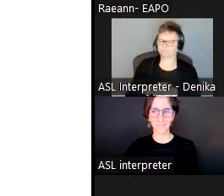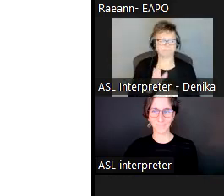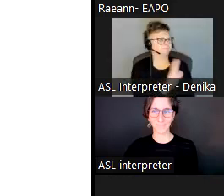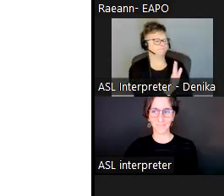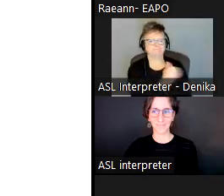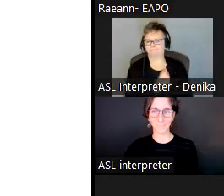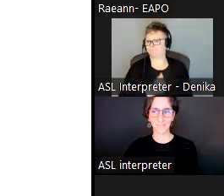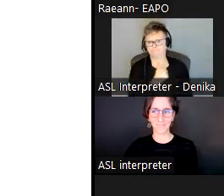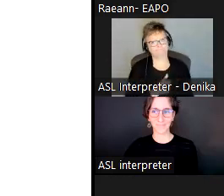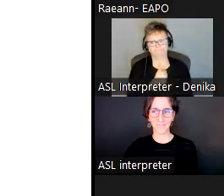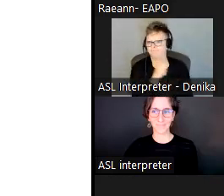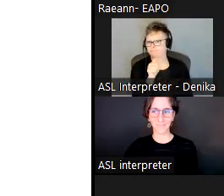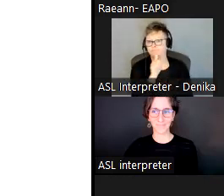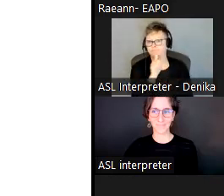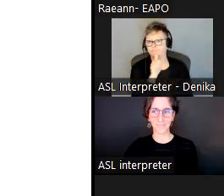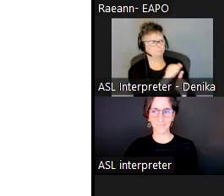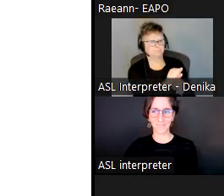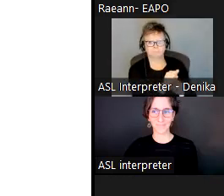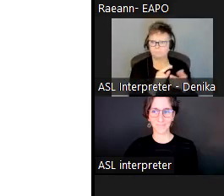of a second scam.